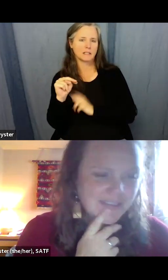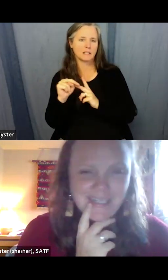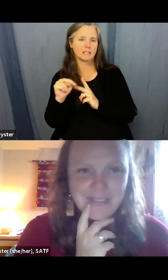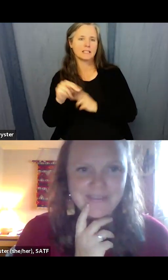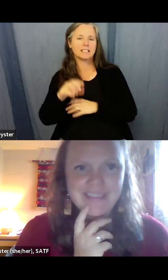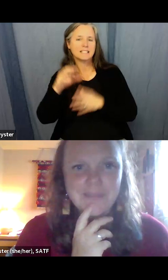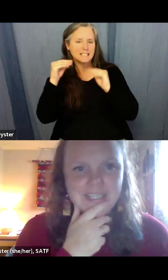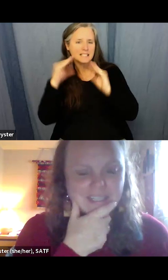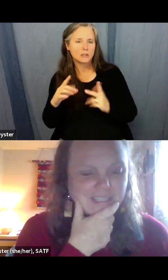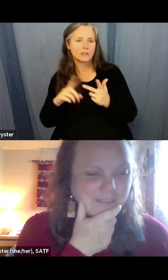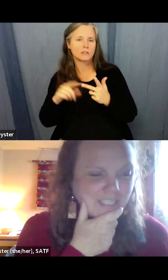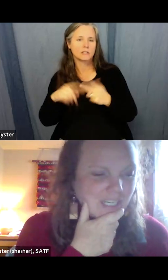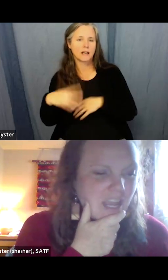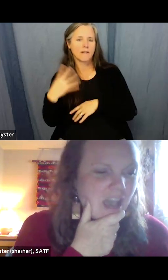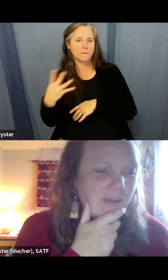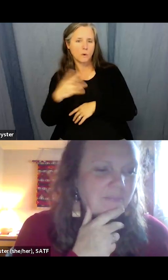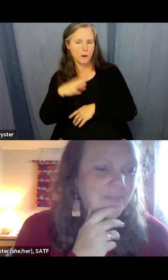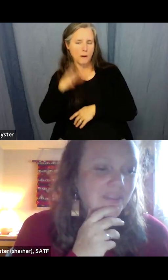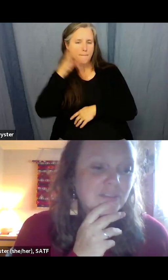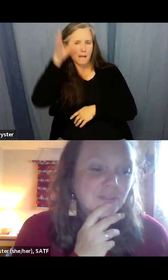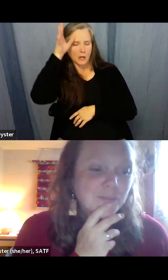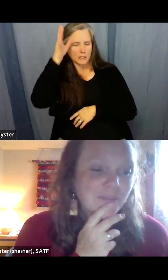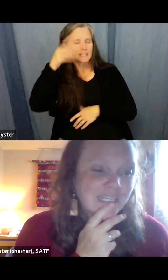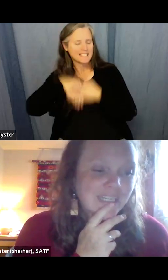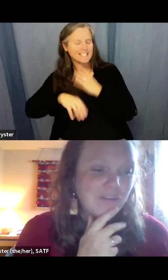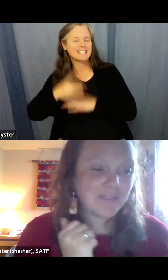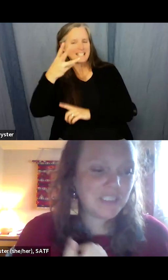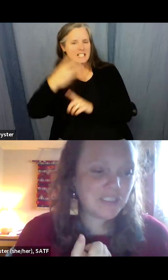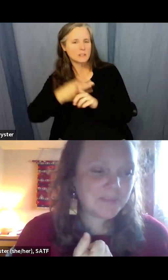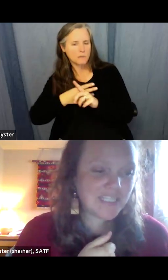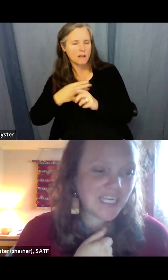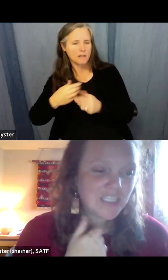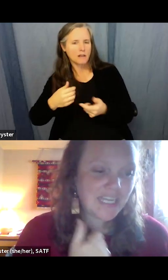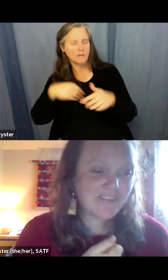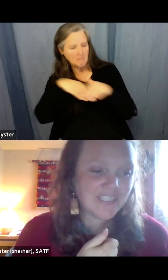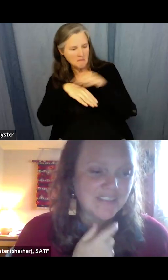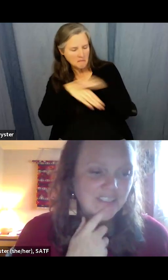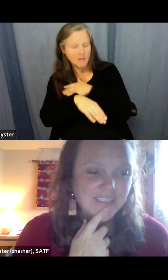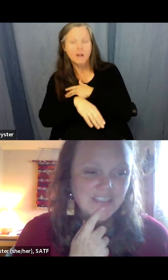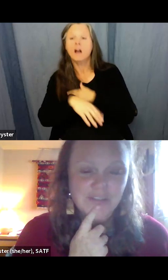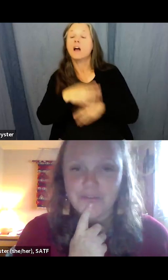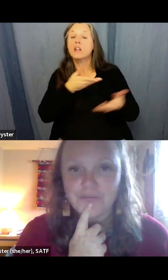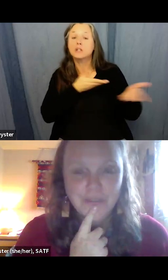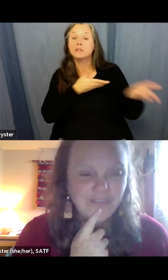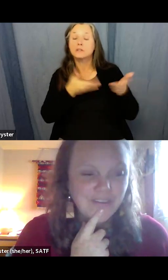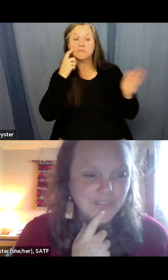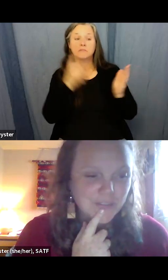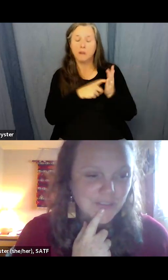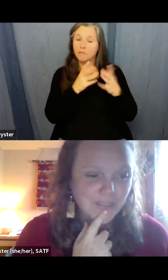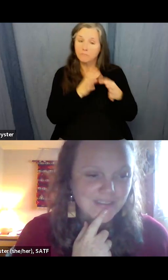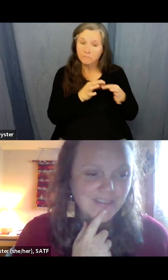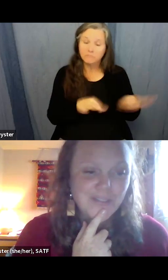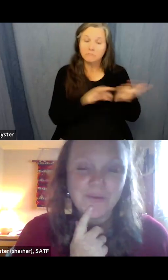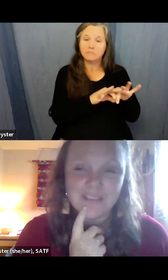it looks like about 6 months. I thought that was a year. Those folks provided healthy relationships education and advocacy services to